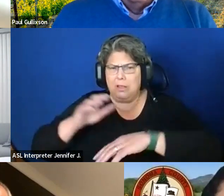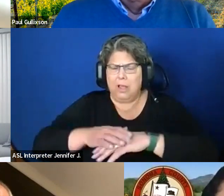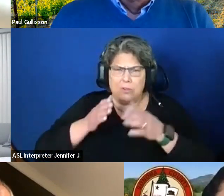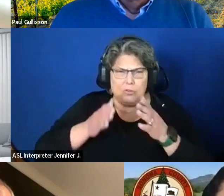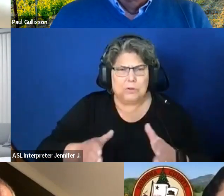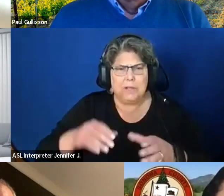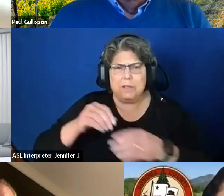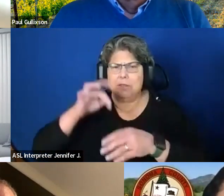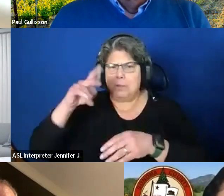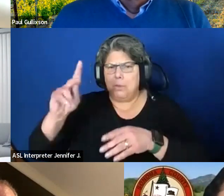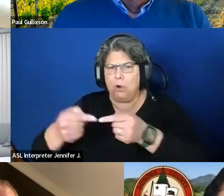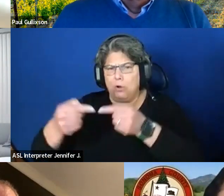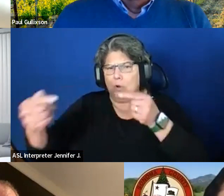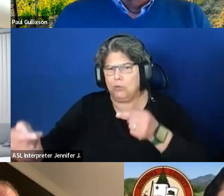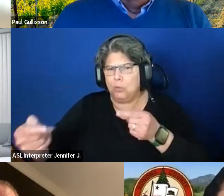the way.